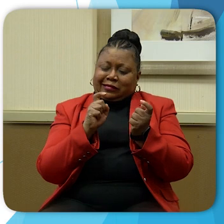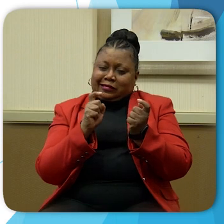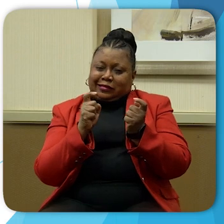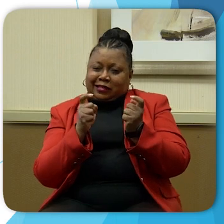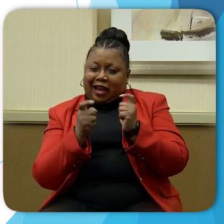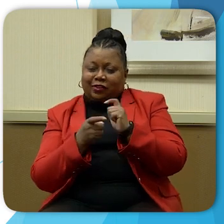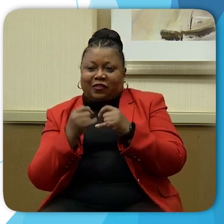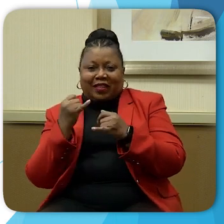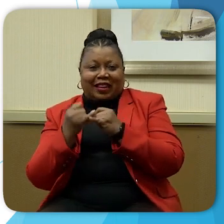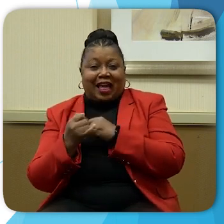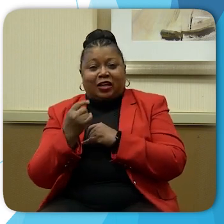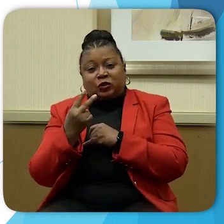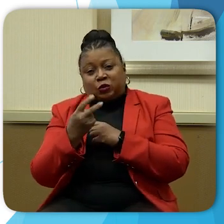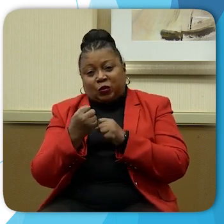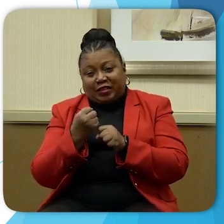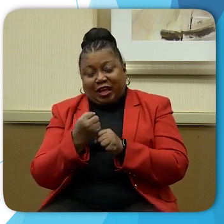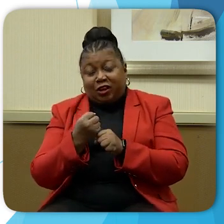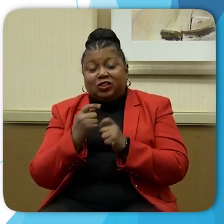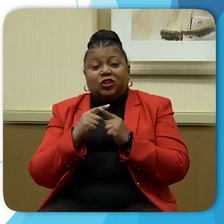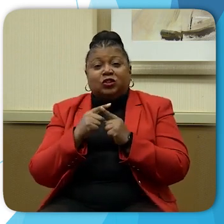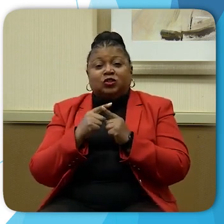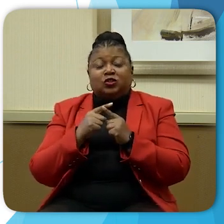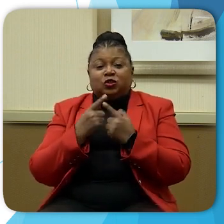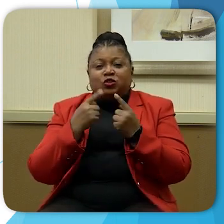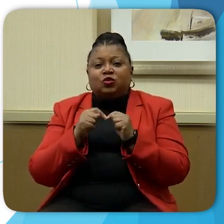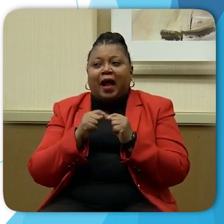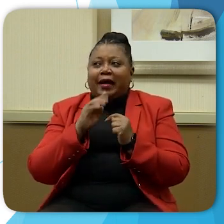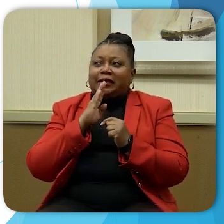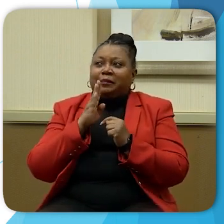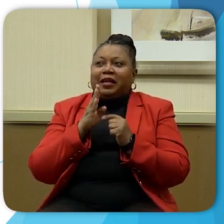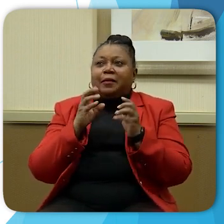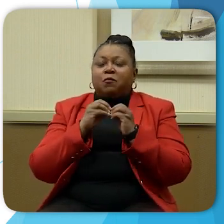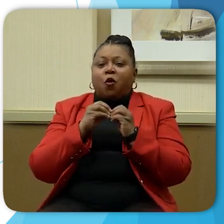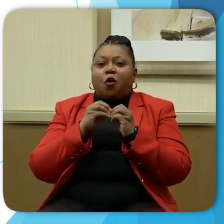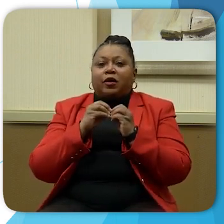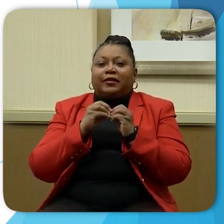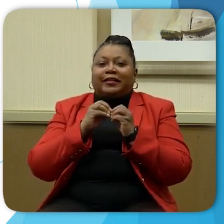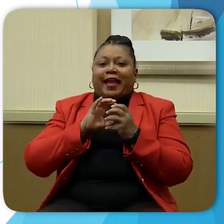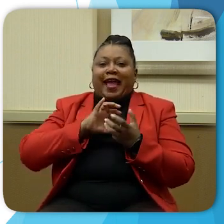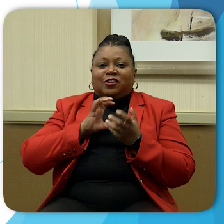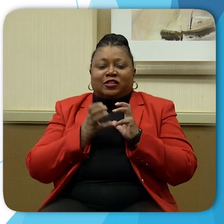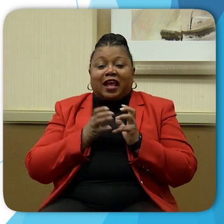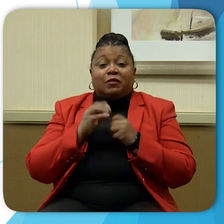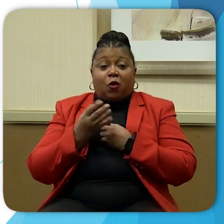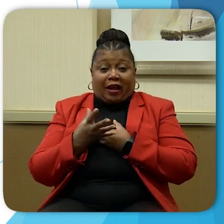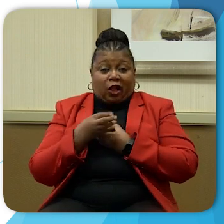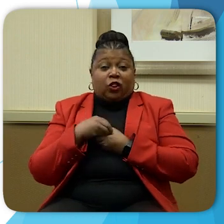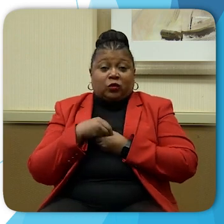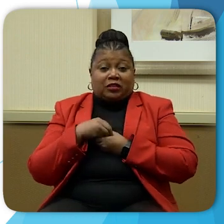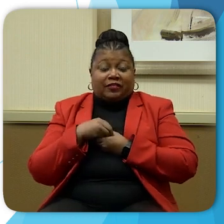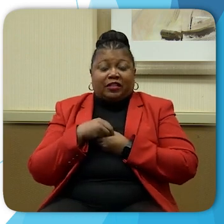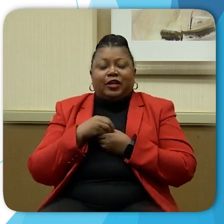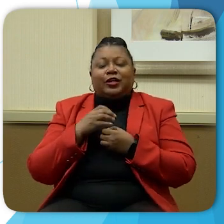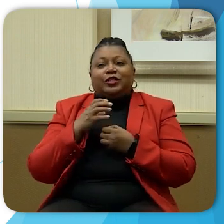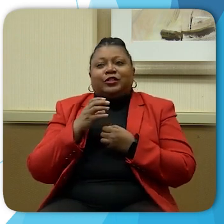changes over the past couple of years to try and be more intersectional and more inclusive.